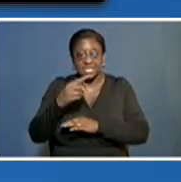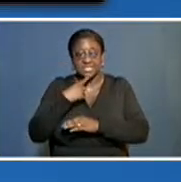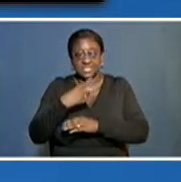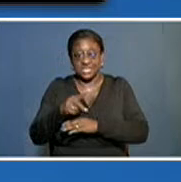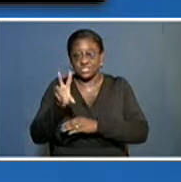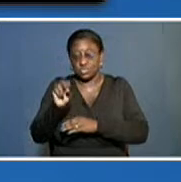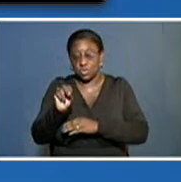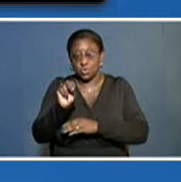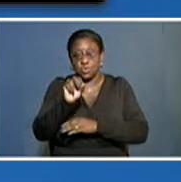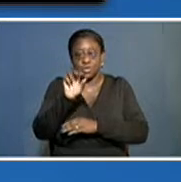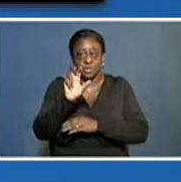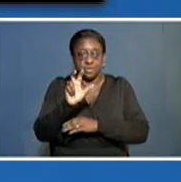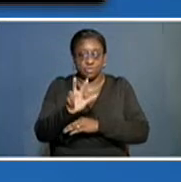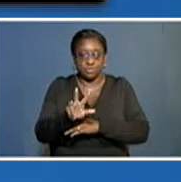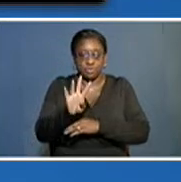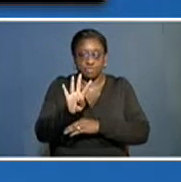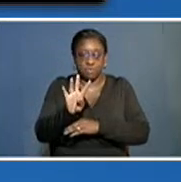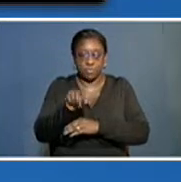no,